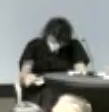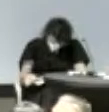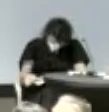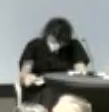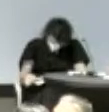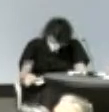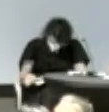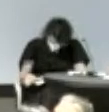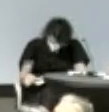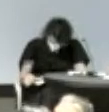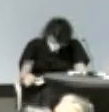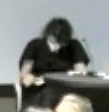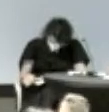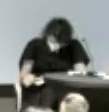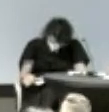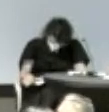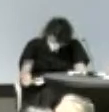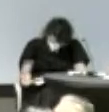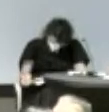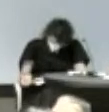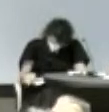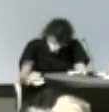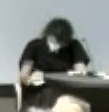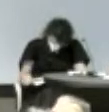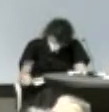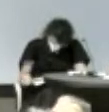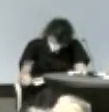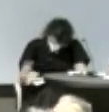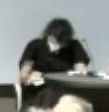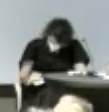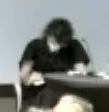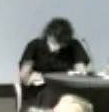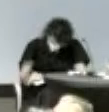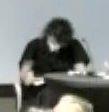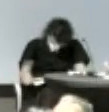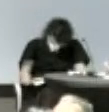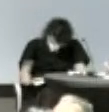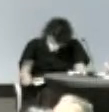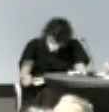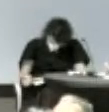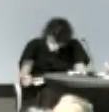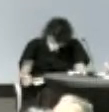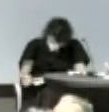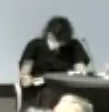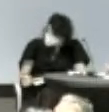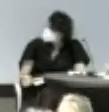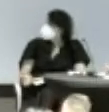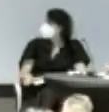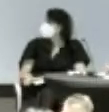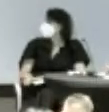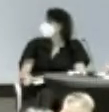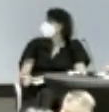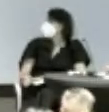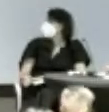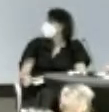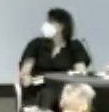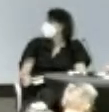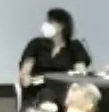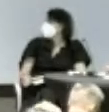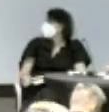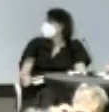students, faculty, staff, to make public comment at the ENCHI meetings. She's going to provide some